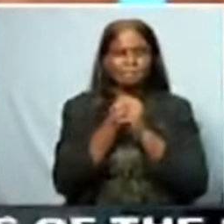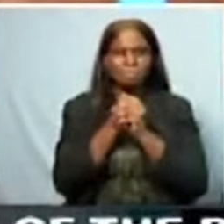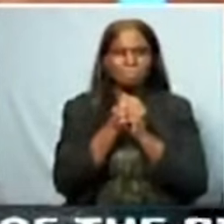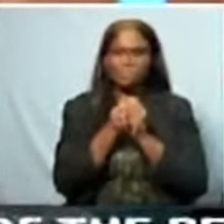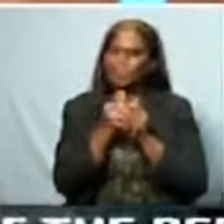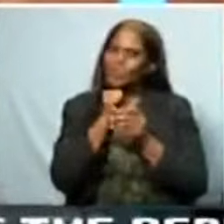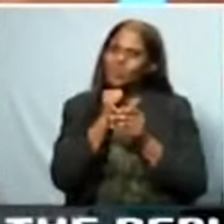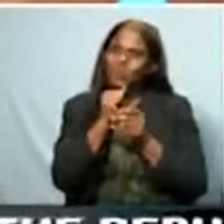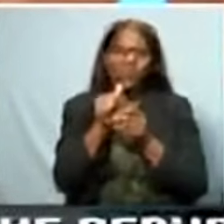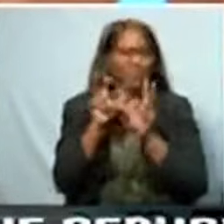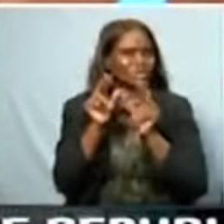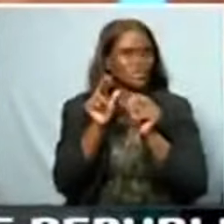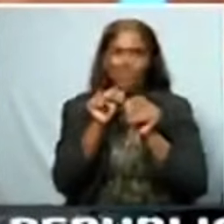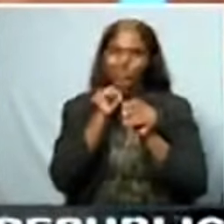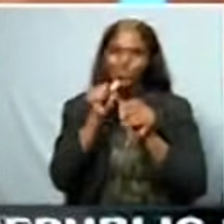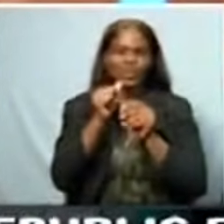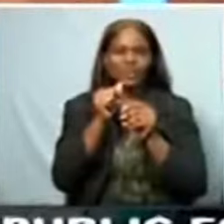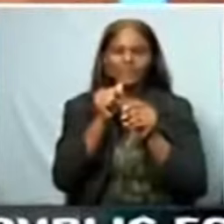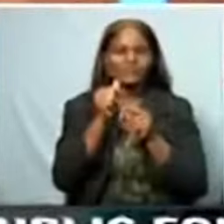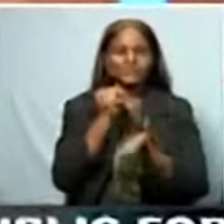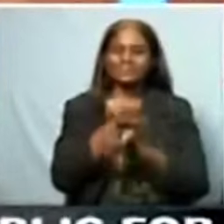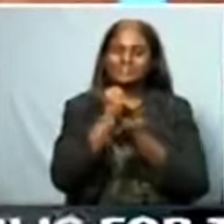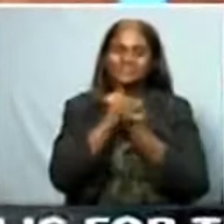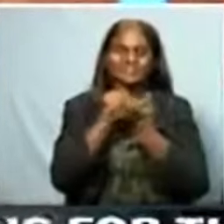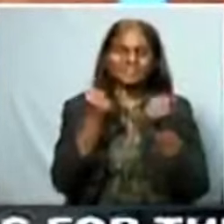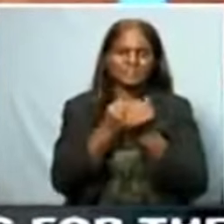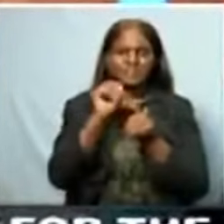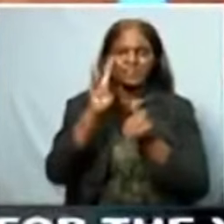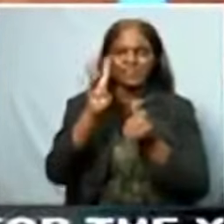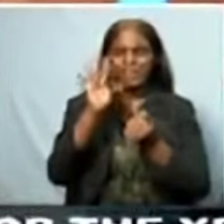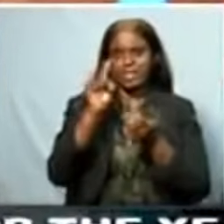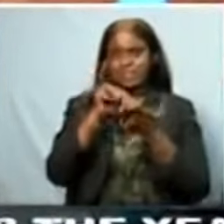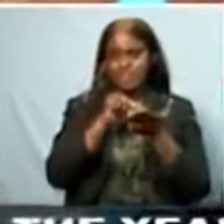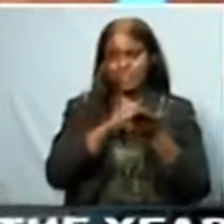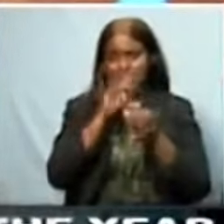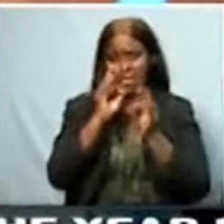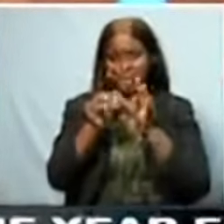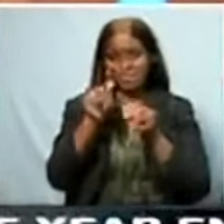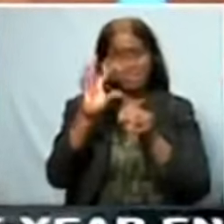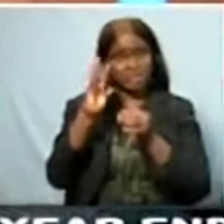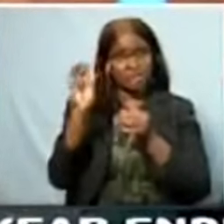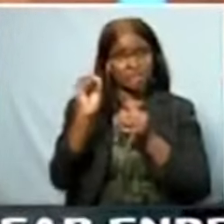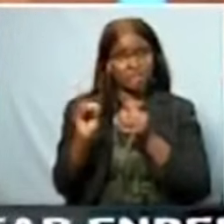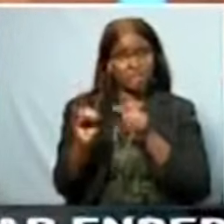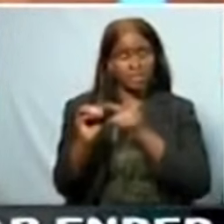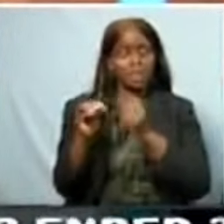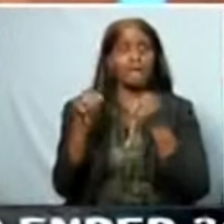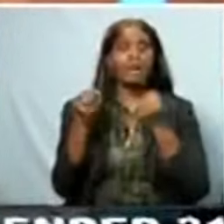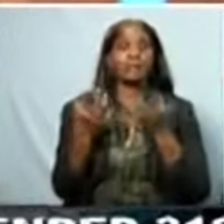It doesn't hold. It's 48 million if it's 16%.